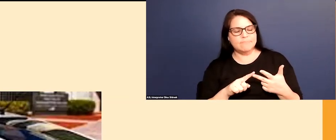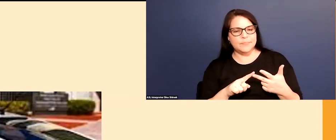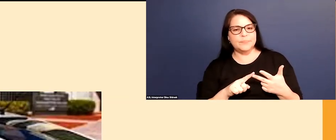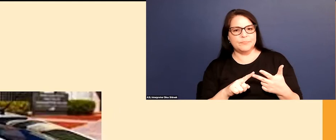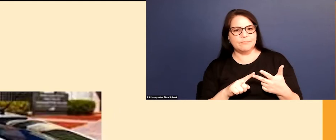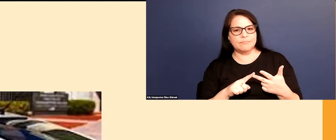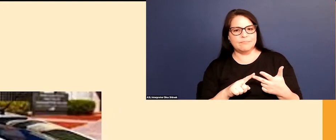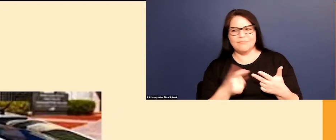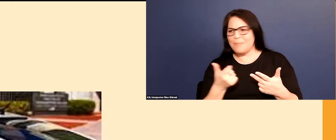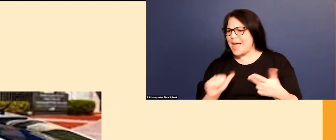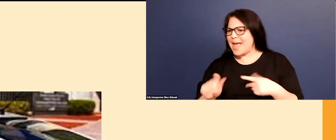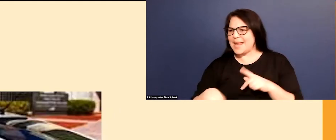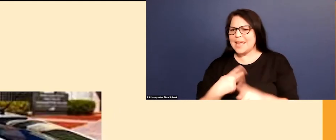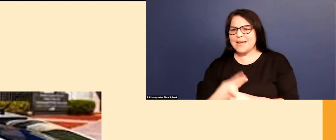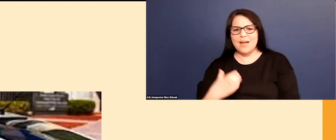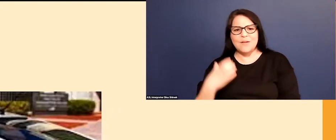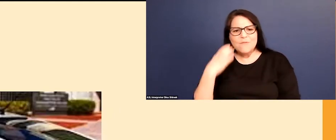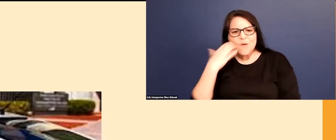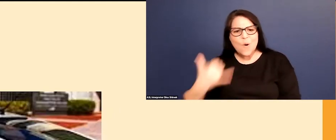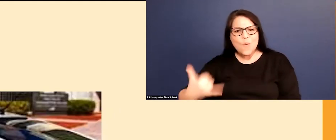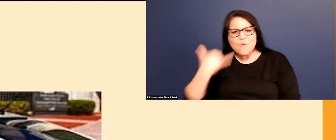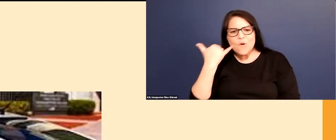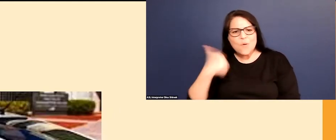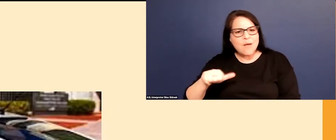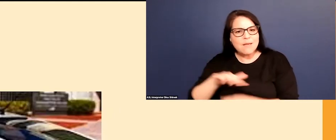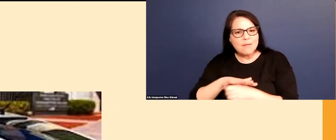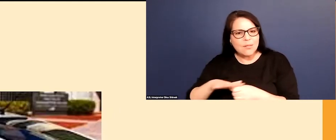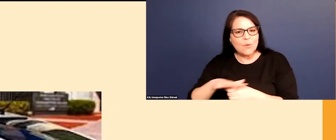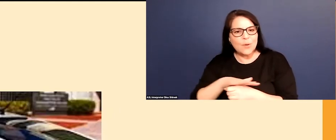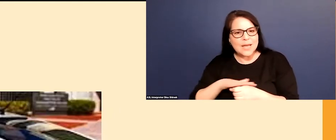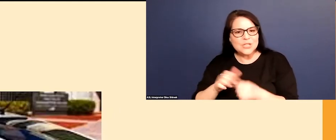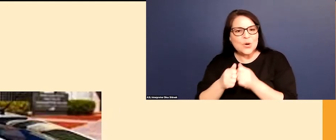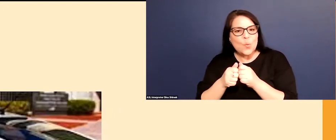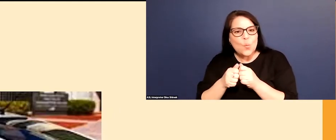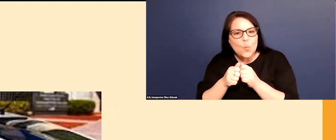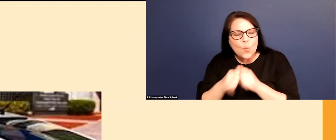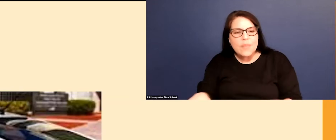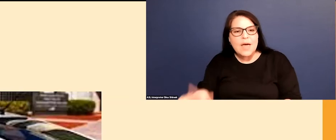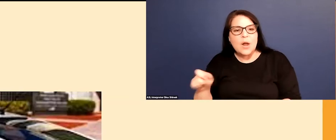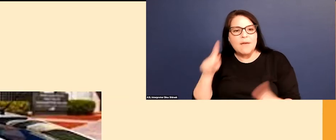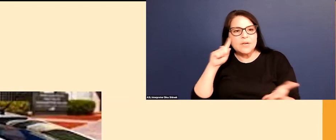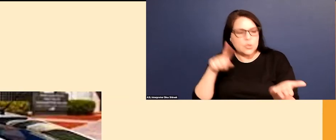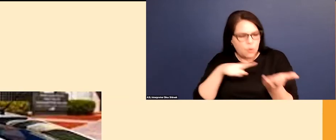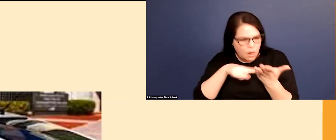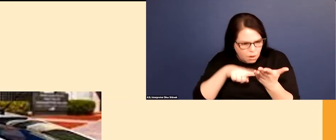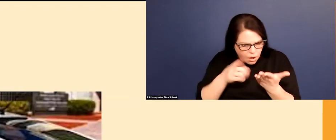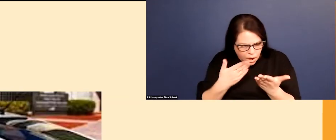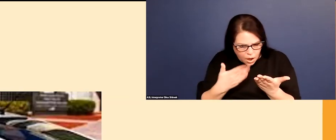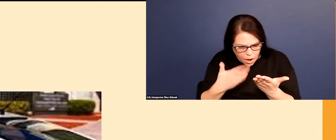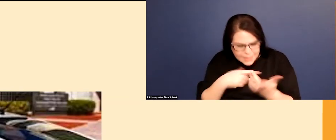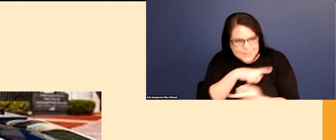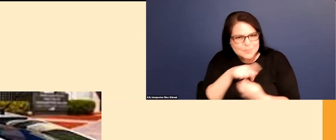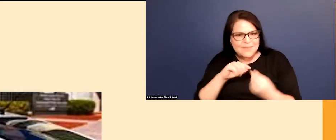from any phone in any location without someone having to look up a specific